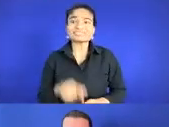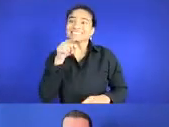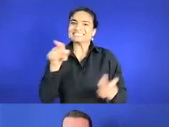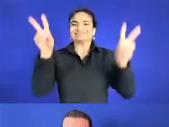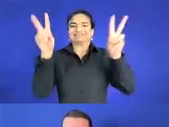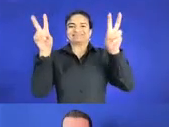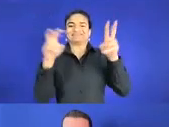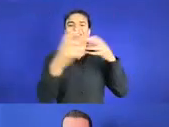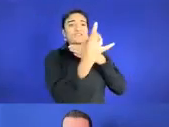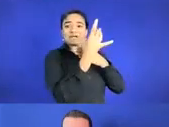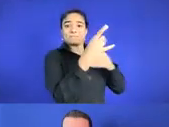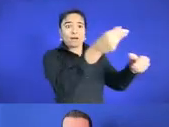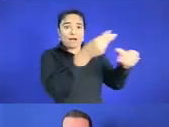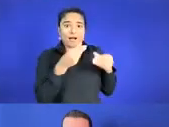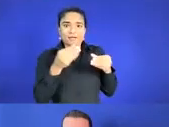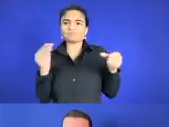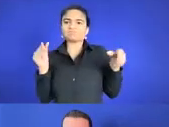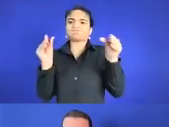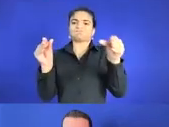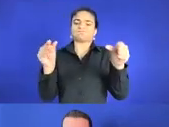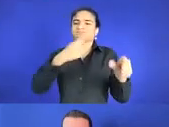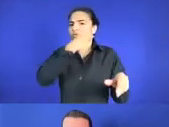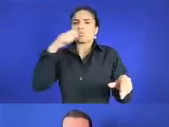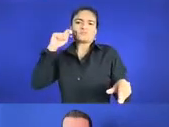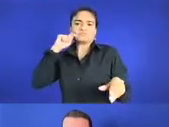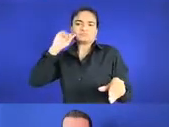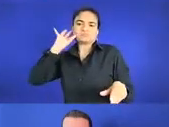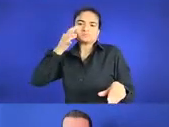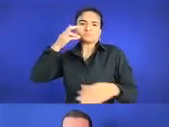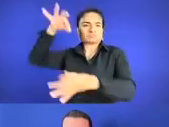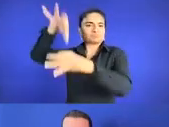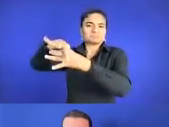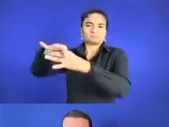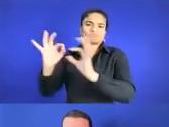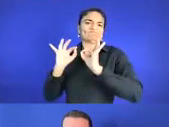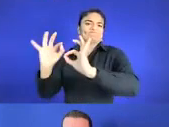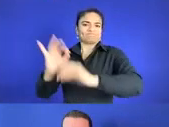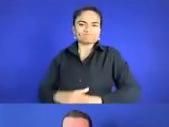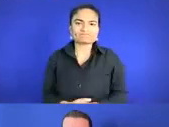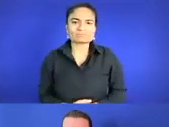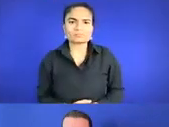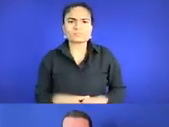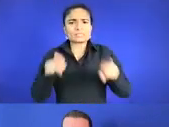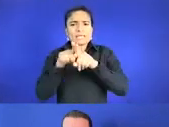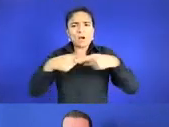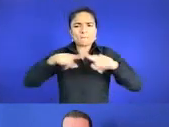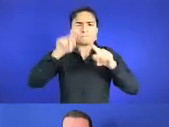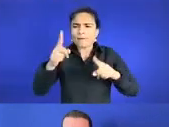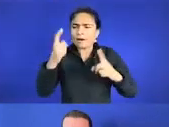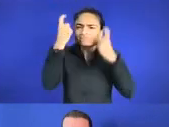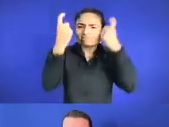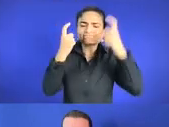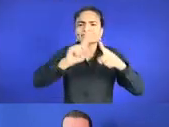emphasized. Everybody has a role to play in managing feedback, so we need to ensure that different groups of people